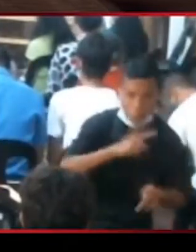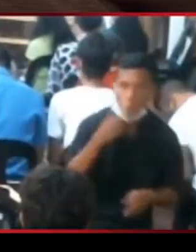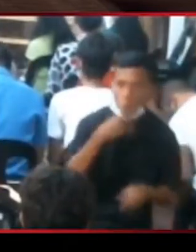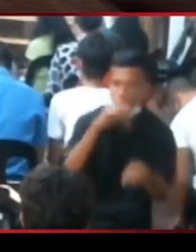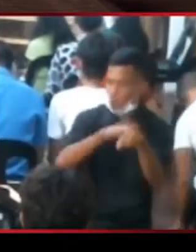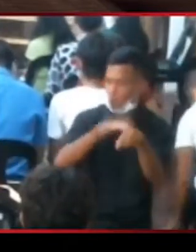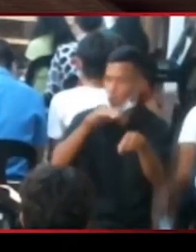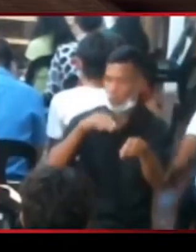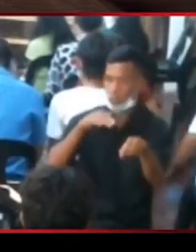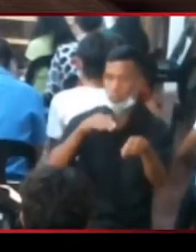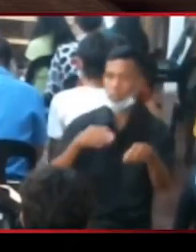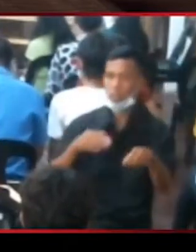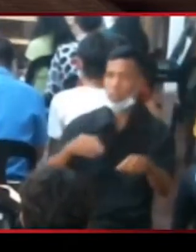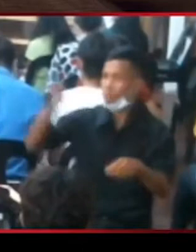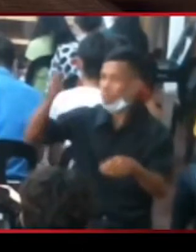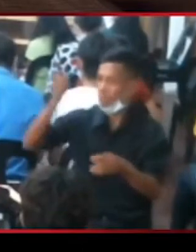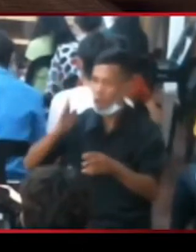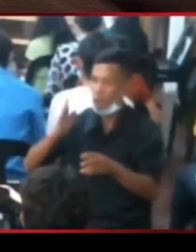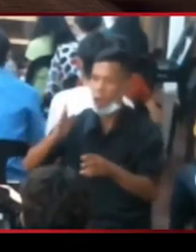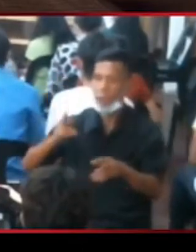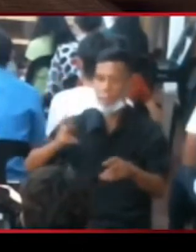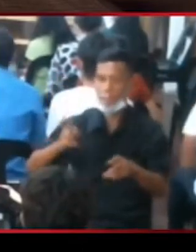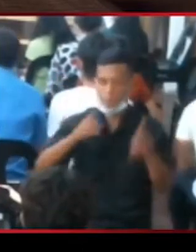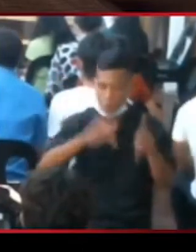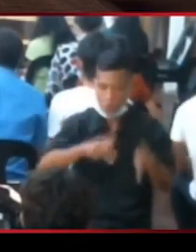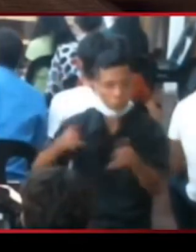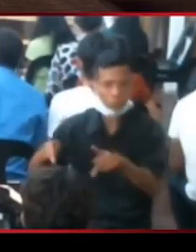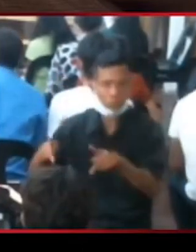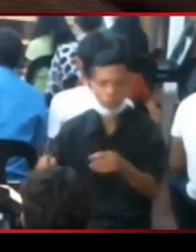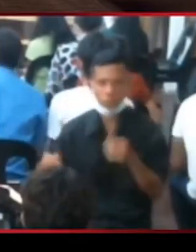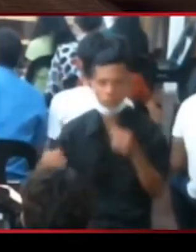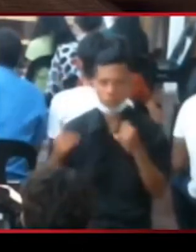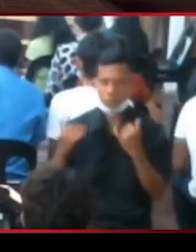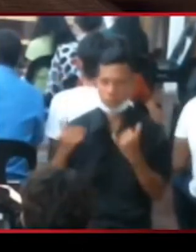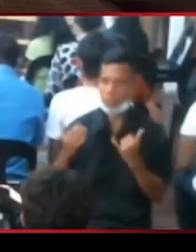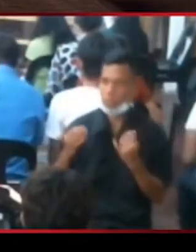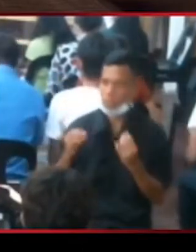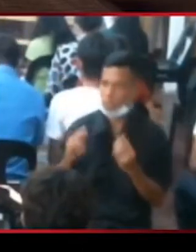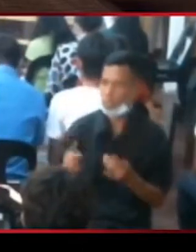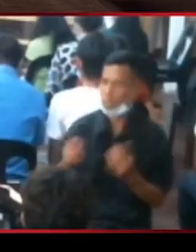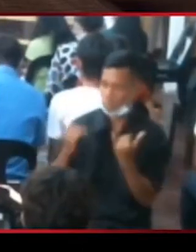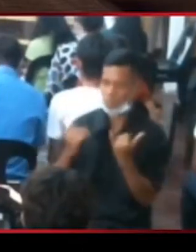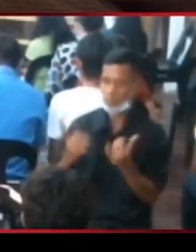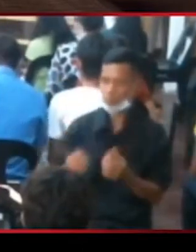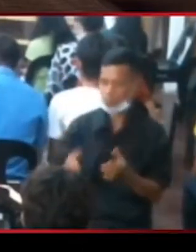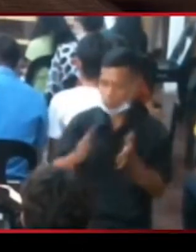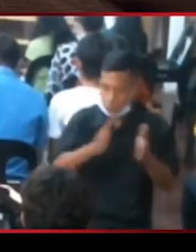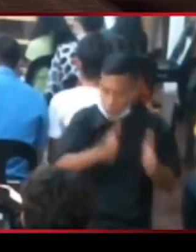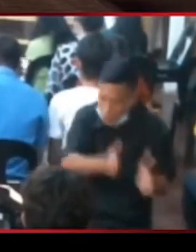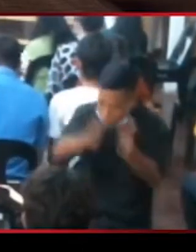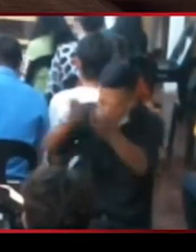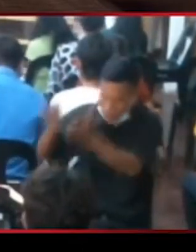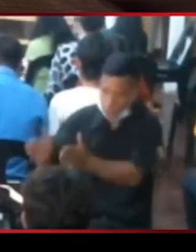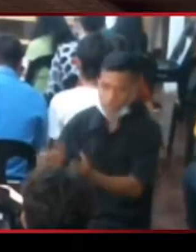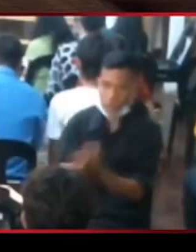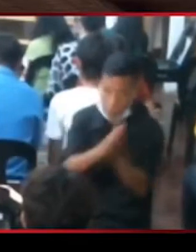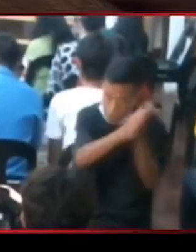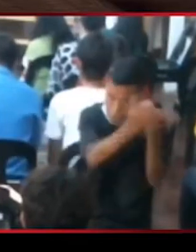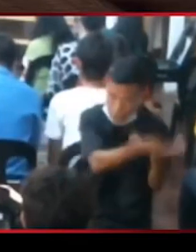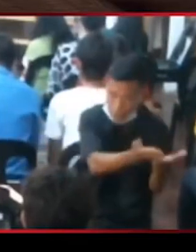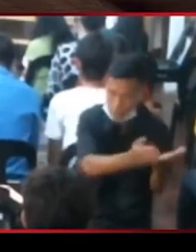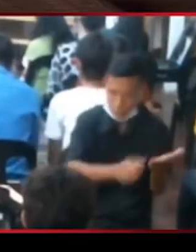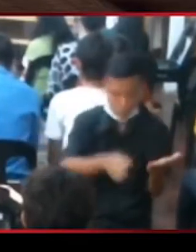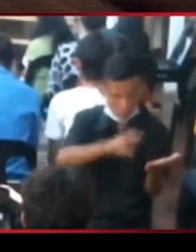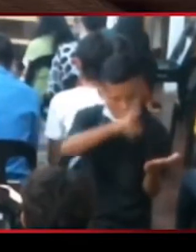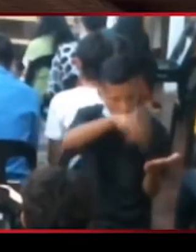according to his purpose. Now, going back to James, and I want you to understand that there